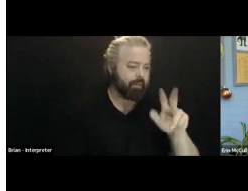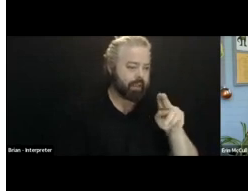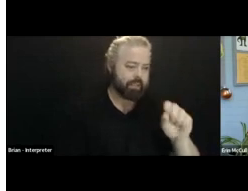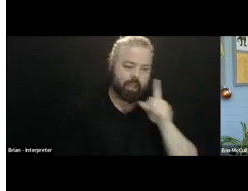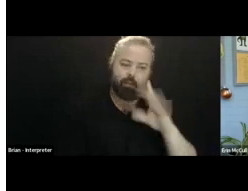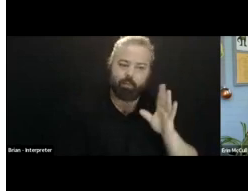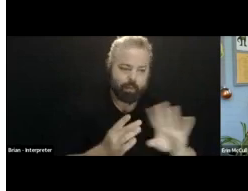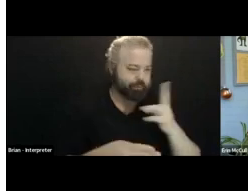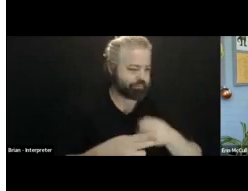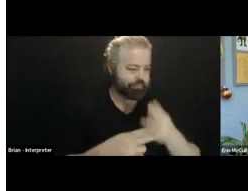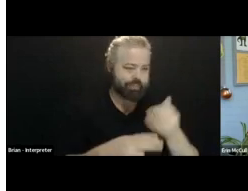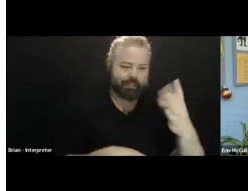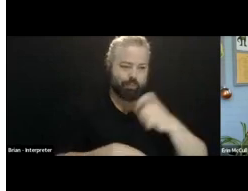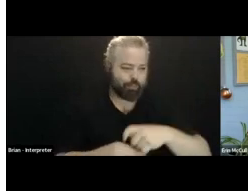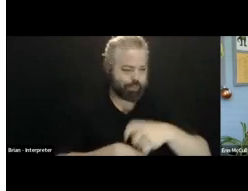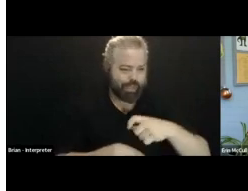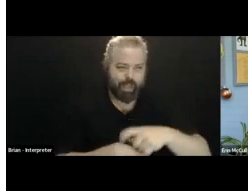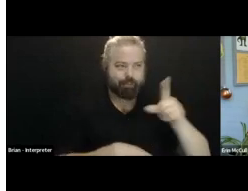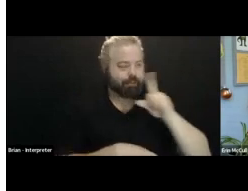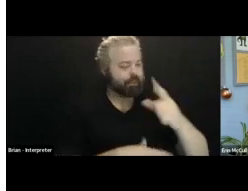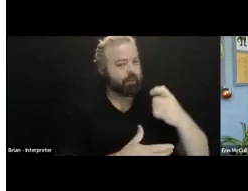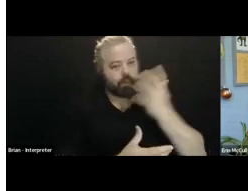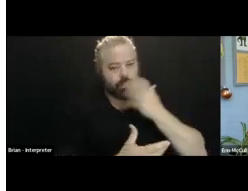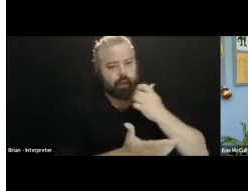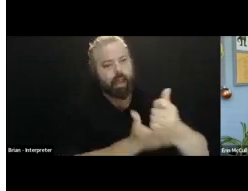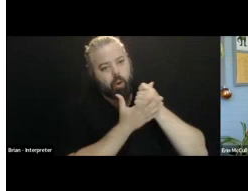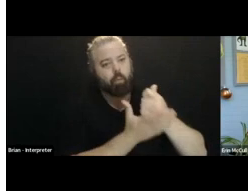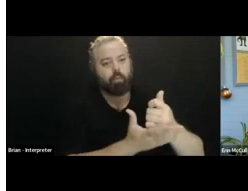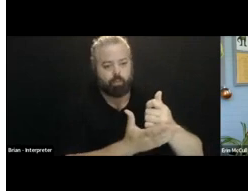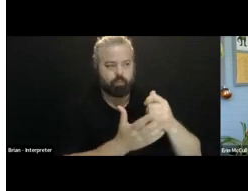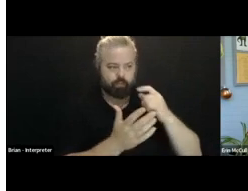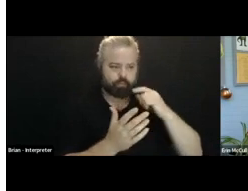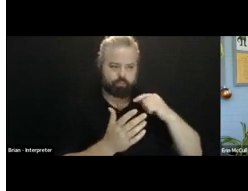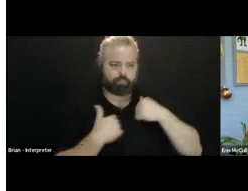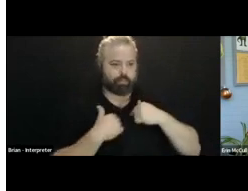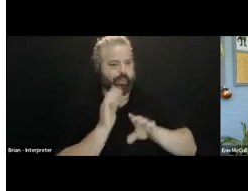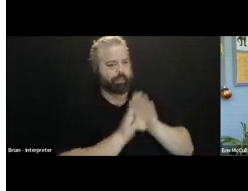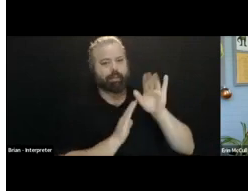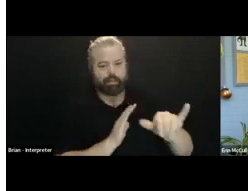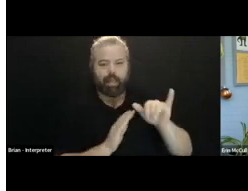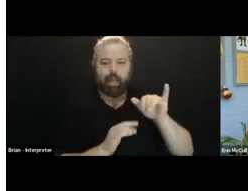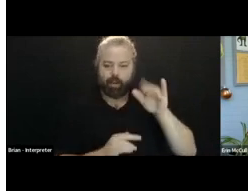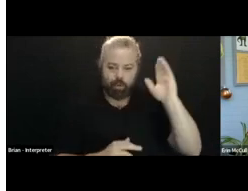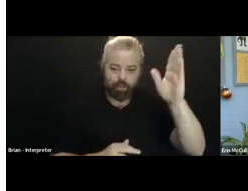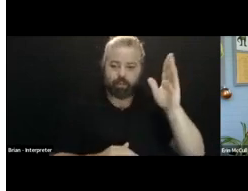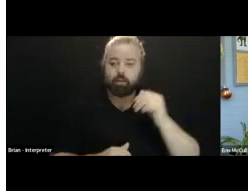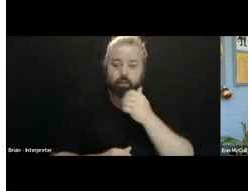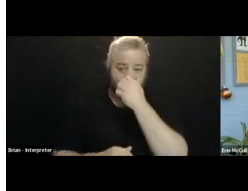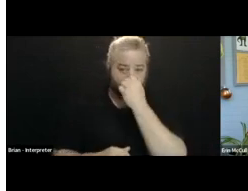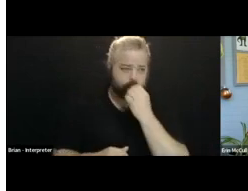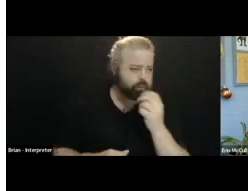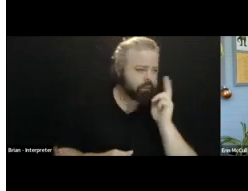his help and guidance in working on this presentation. And I'll see if do we have any